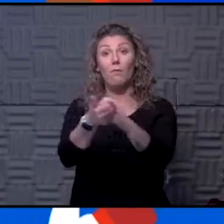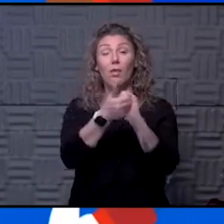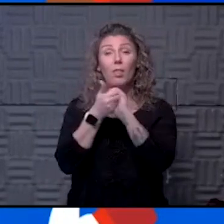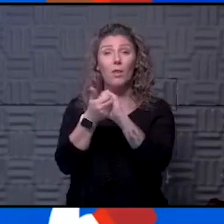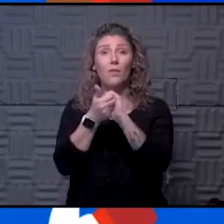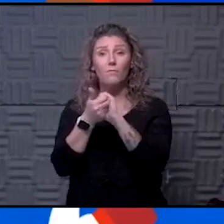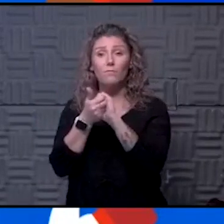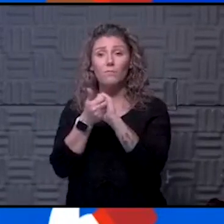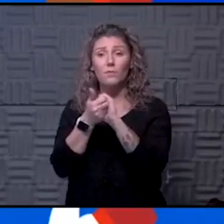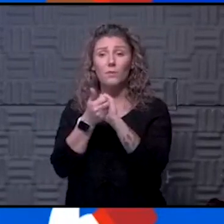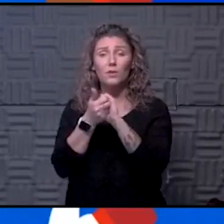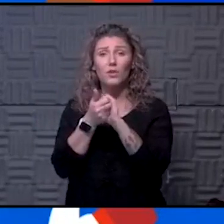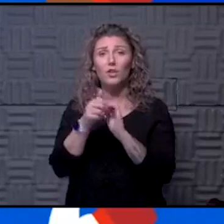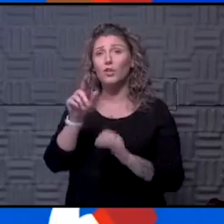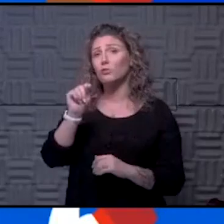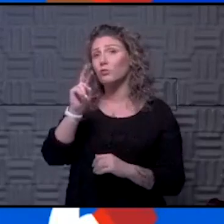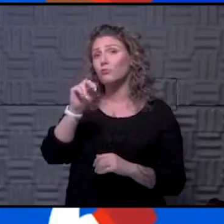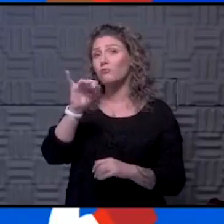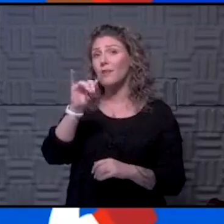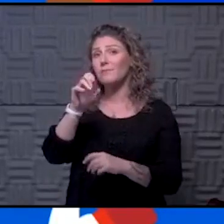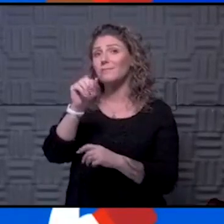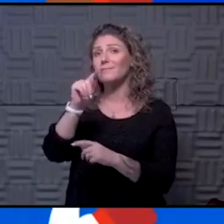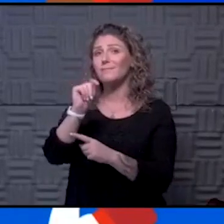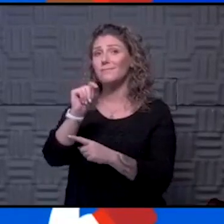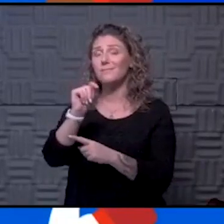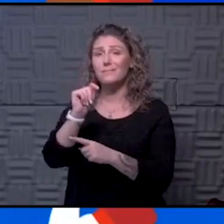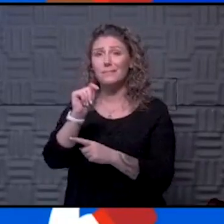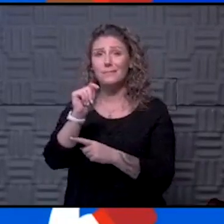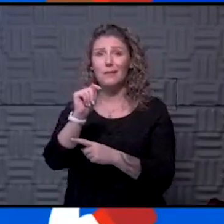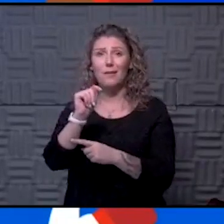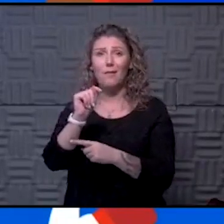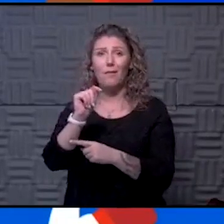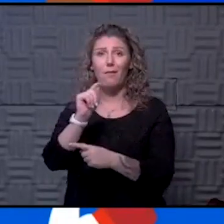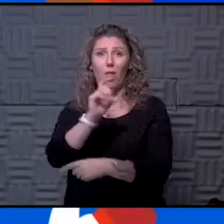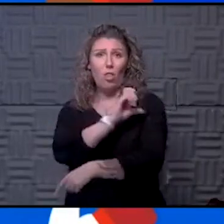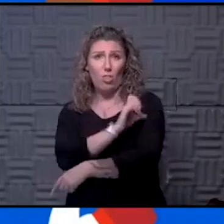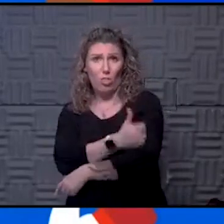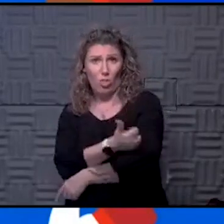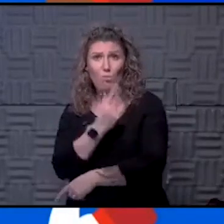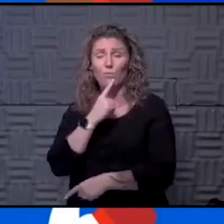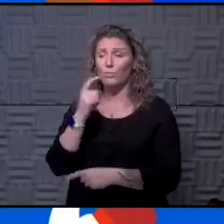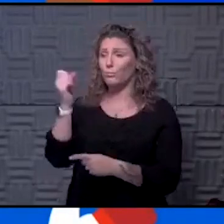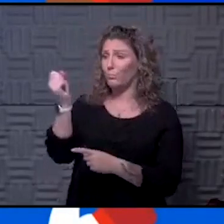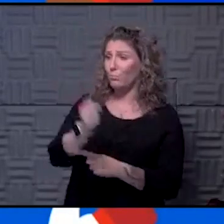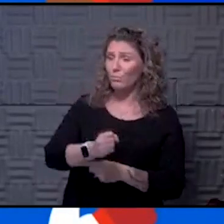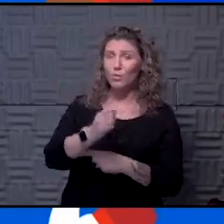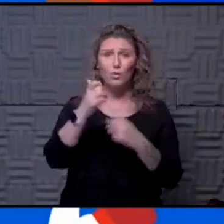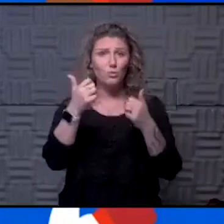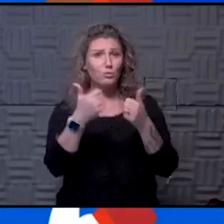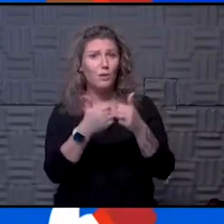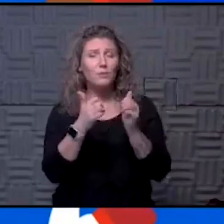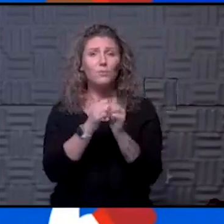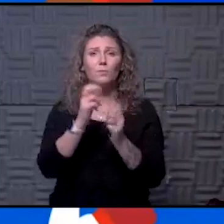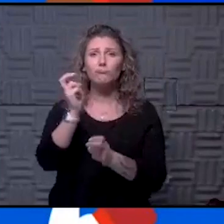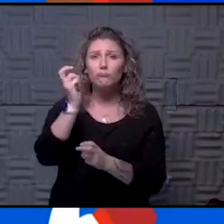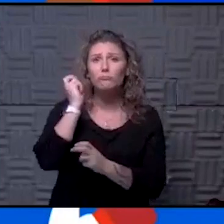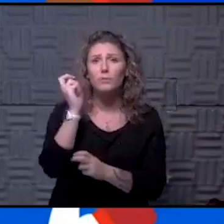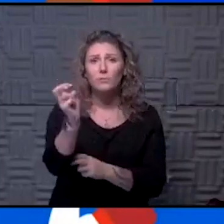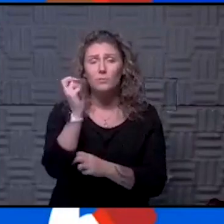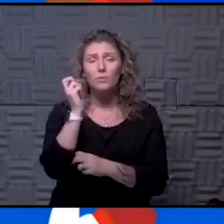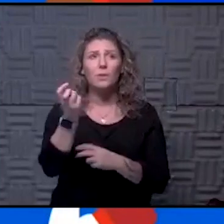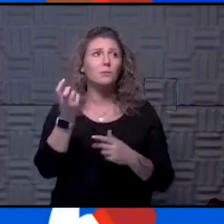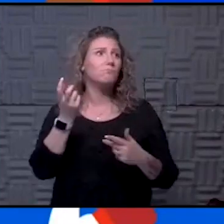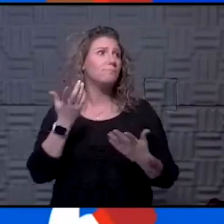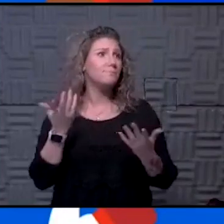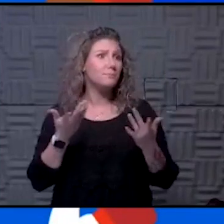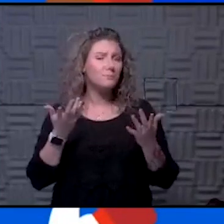Transit Authority to be able to bring people who have challenges with transportation